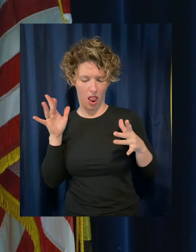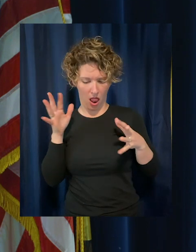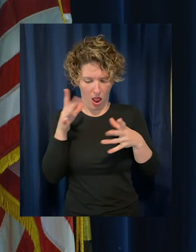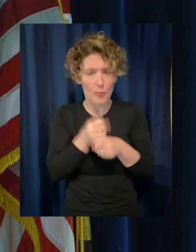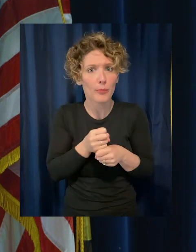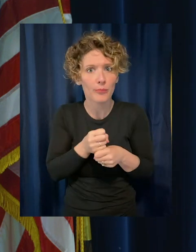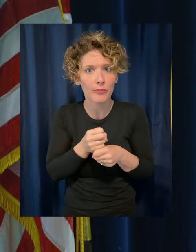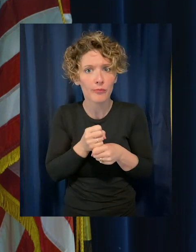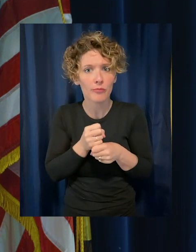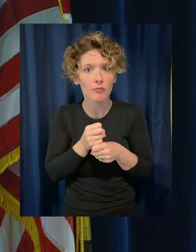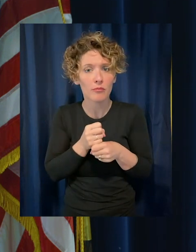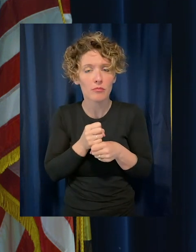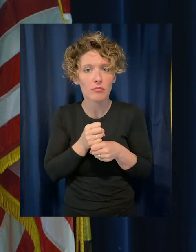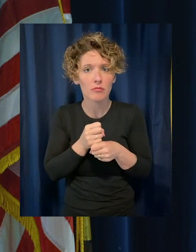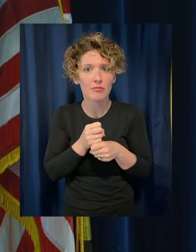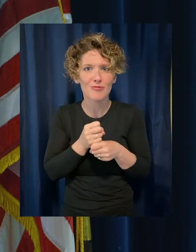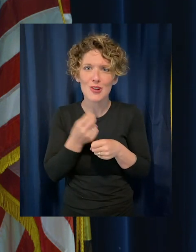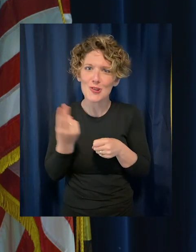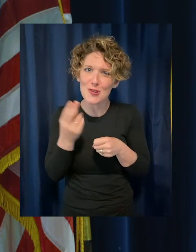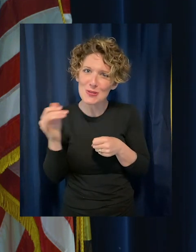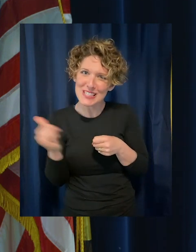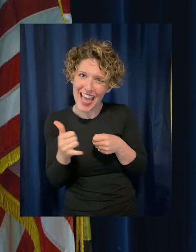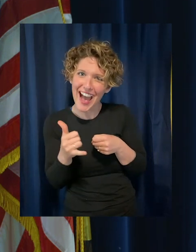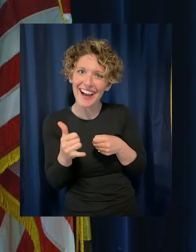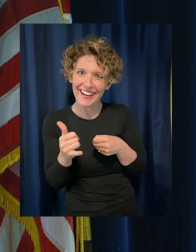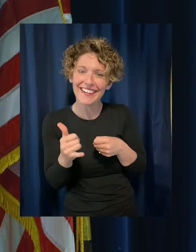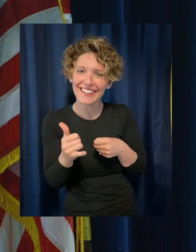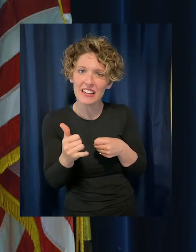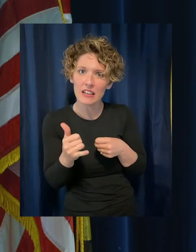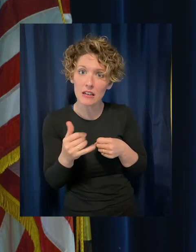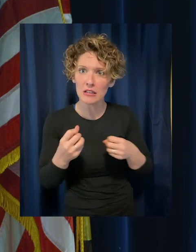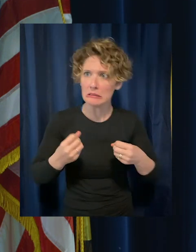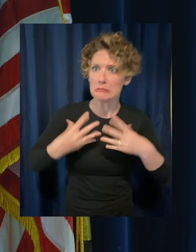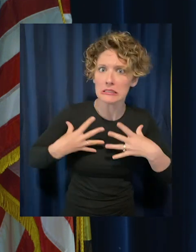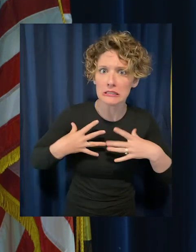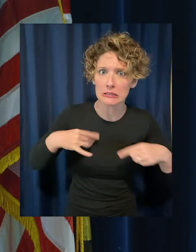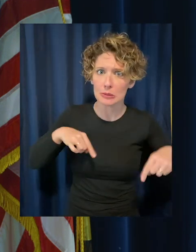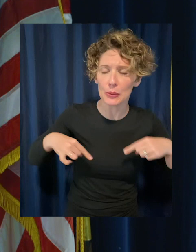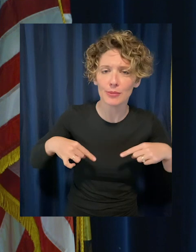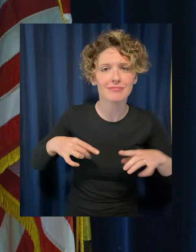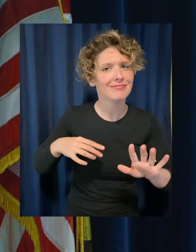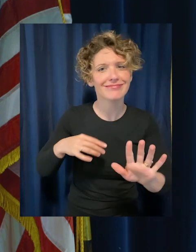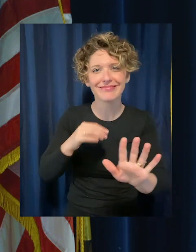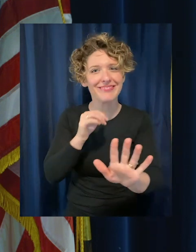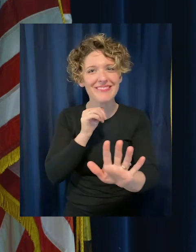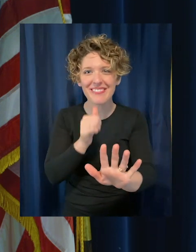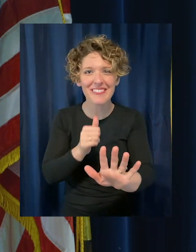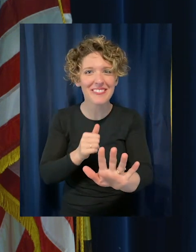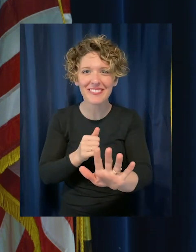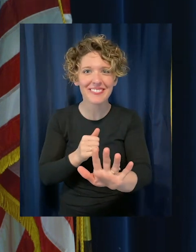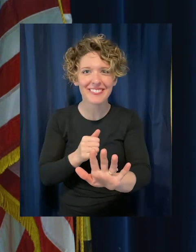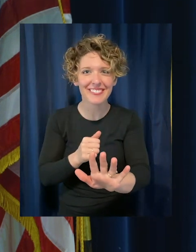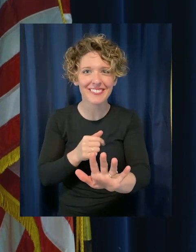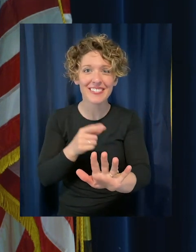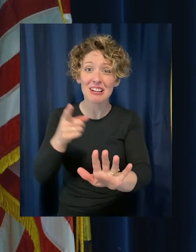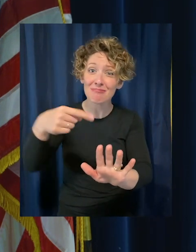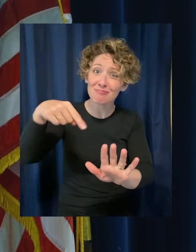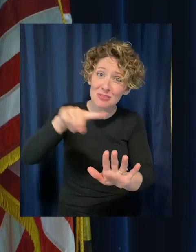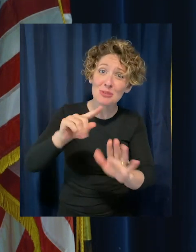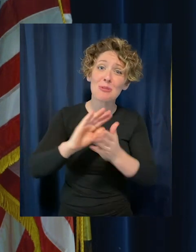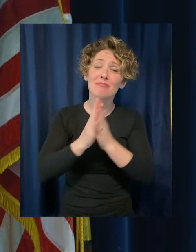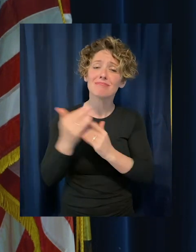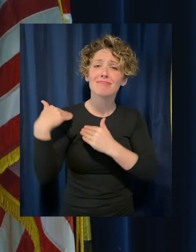don't be scared. You're not finished as humans yet. You are merely becoming responsible for your own